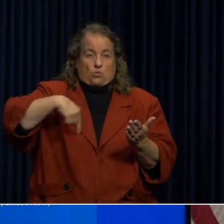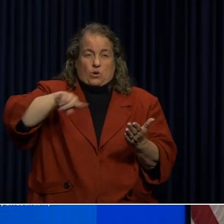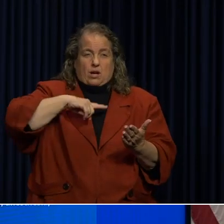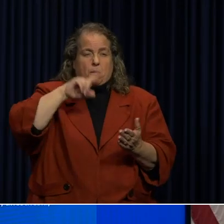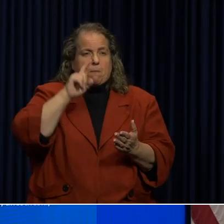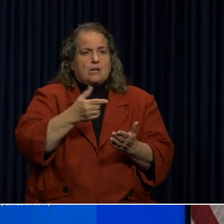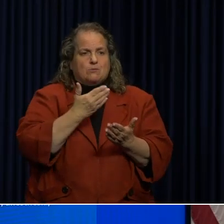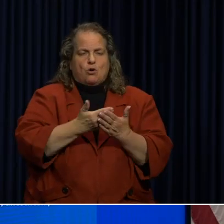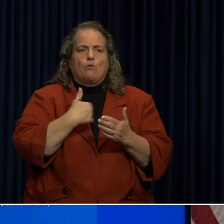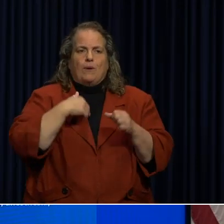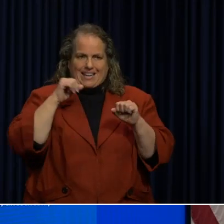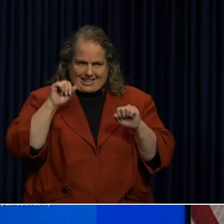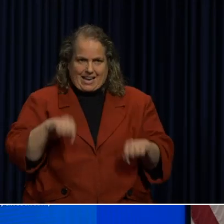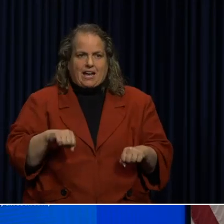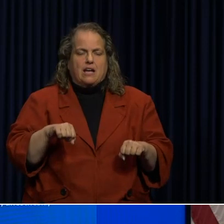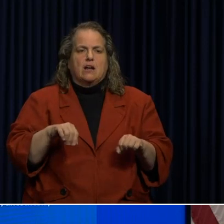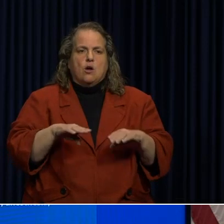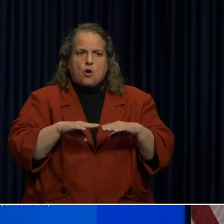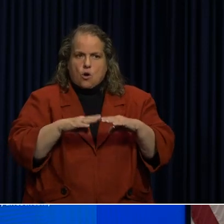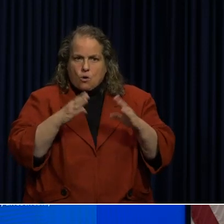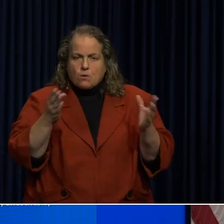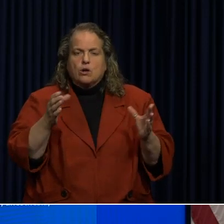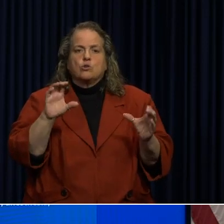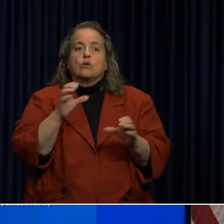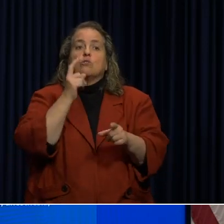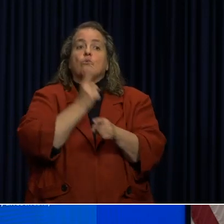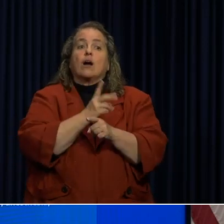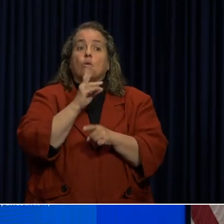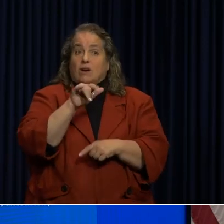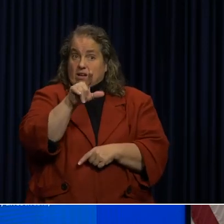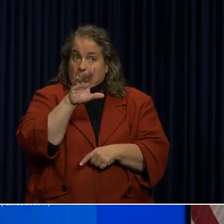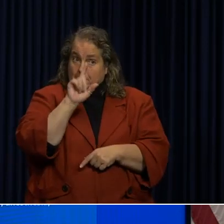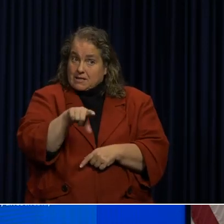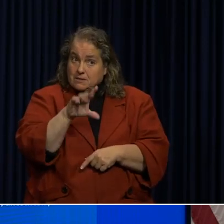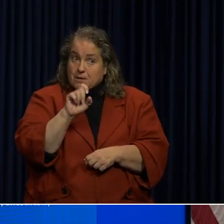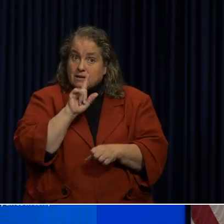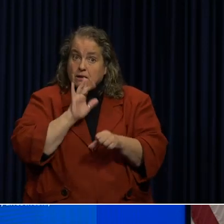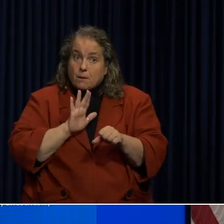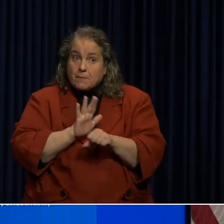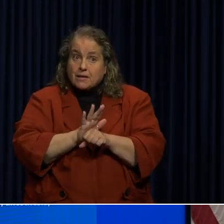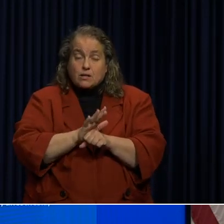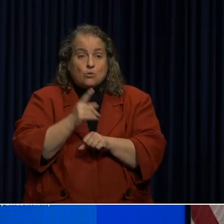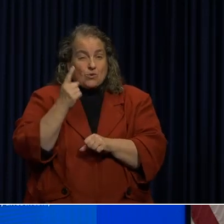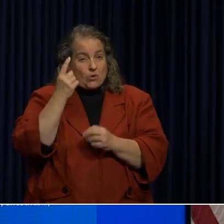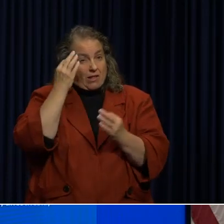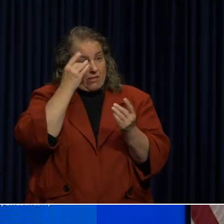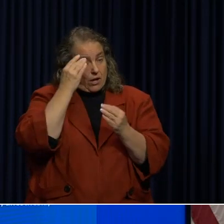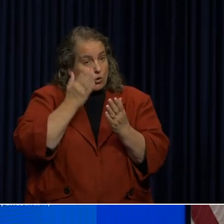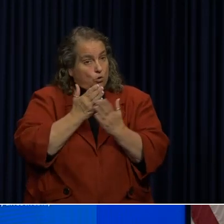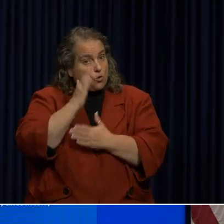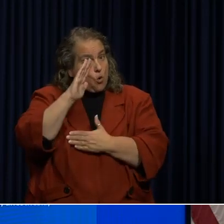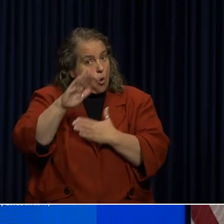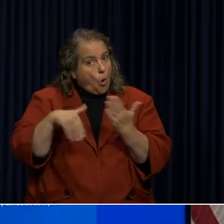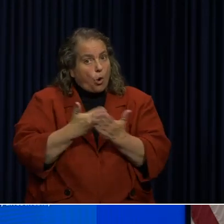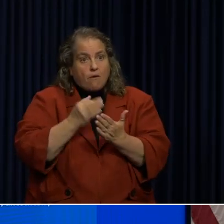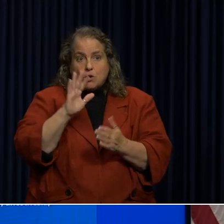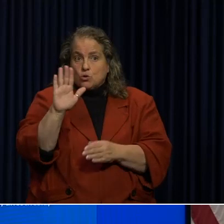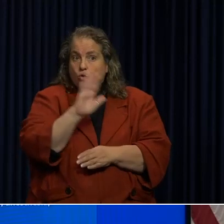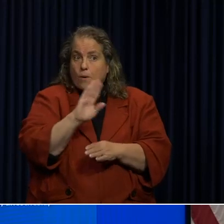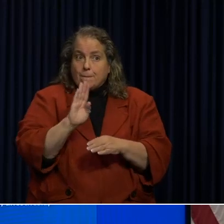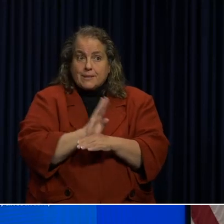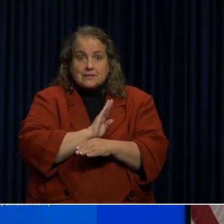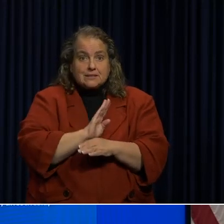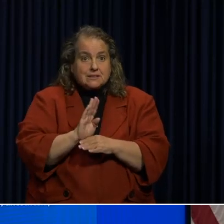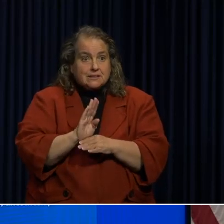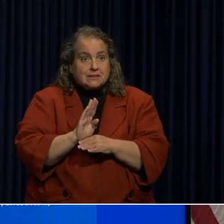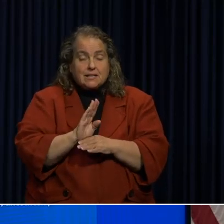right way. So make sure you're committed. Make sure you're thinking through every single piece of the business. Understand that these aren't going